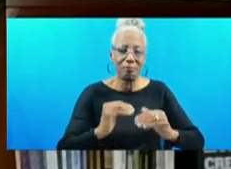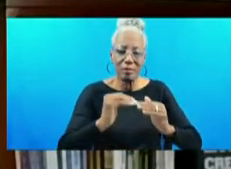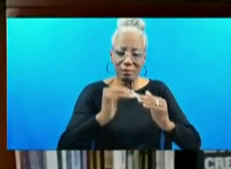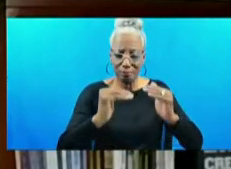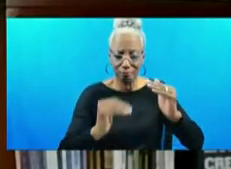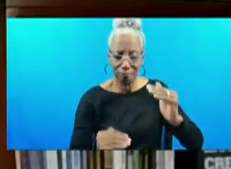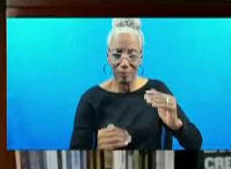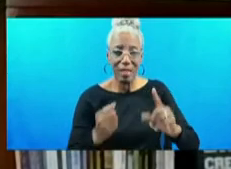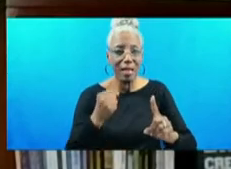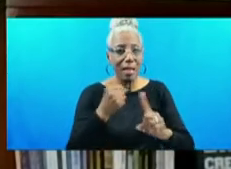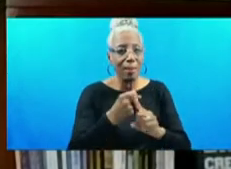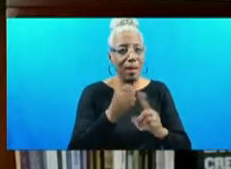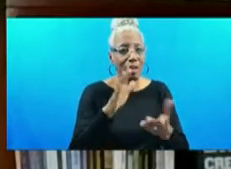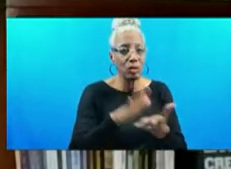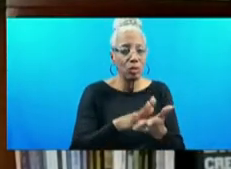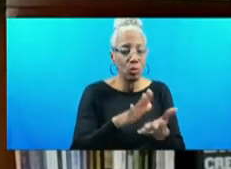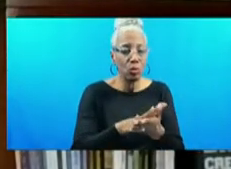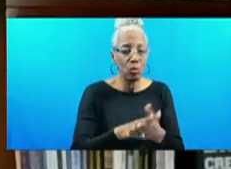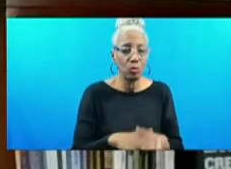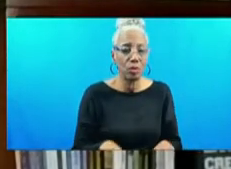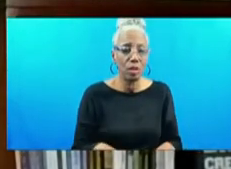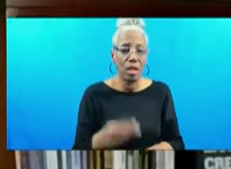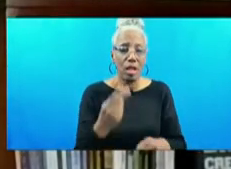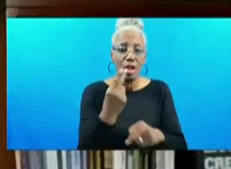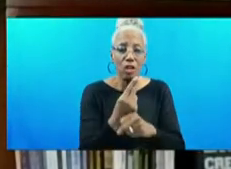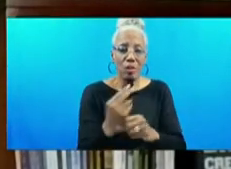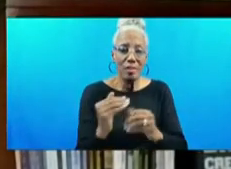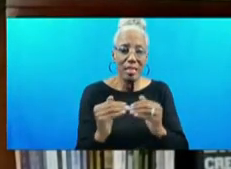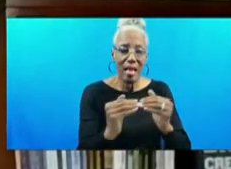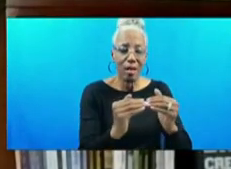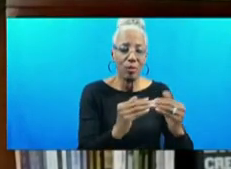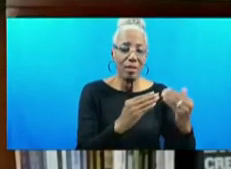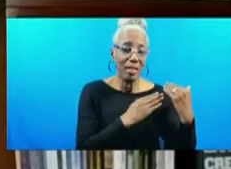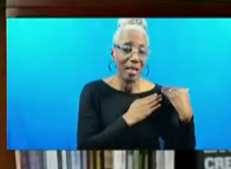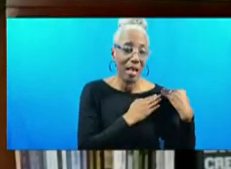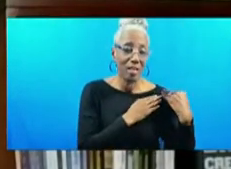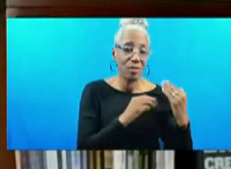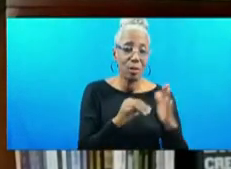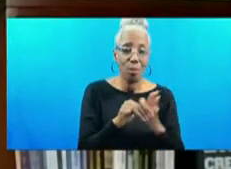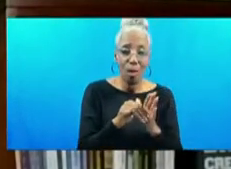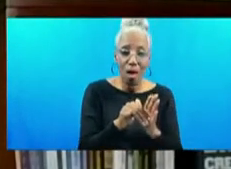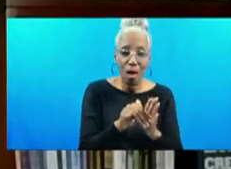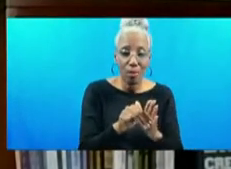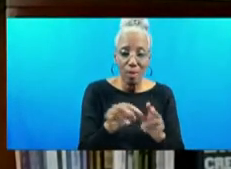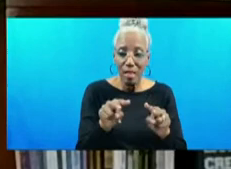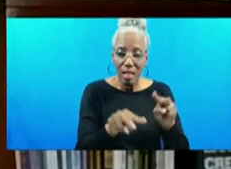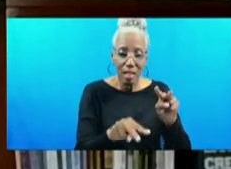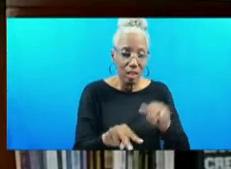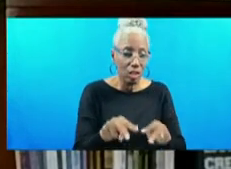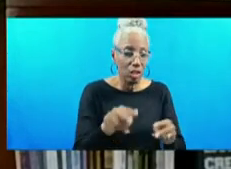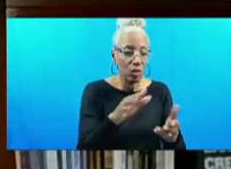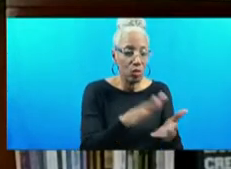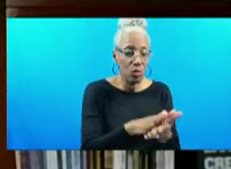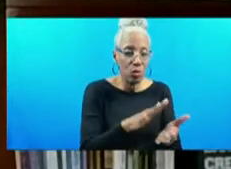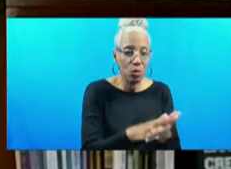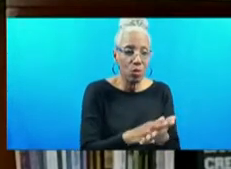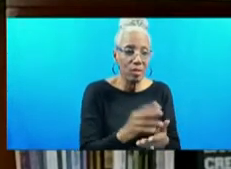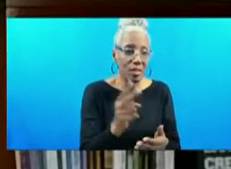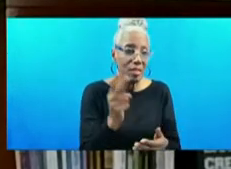we can look across schools and truly identify in which schools we're serving Black and Brown students, because we have some schools that are doing